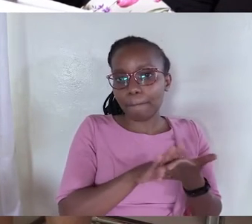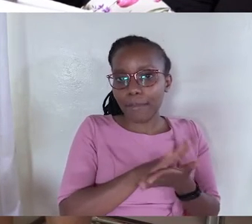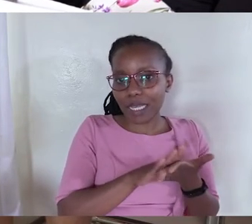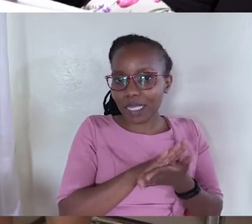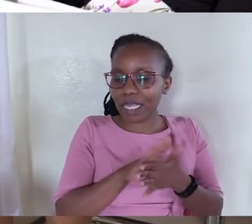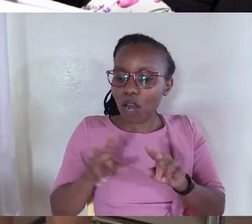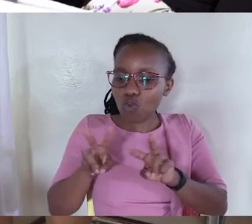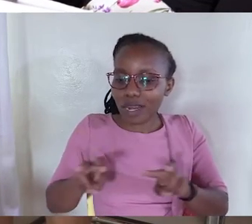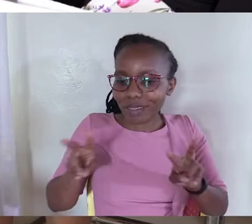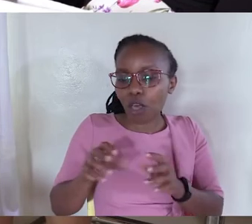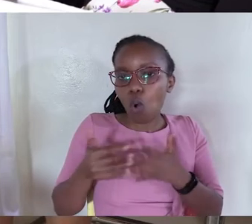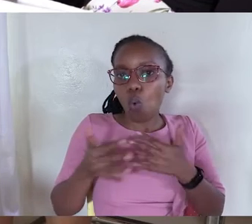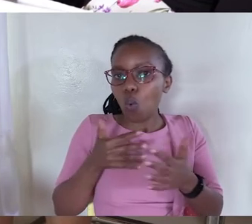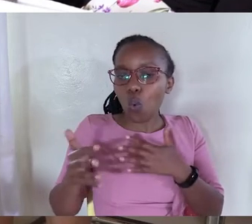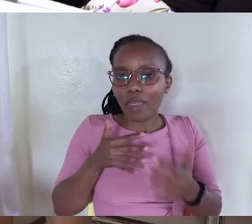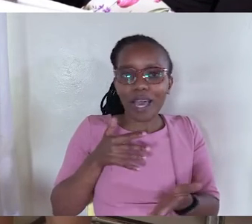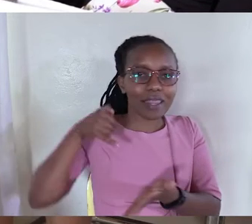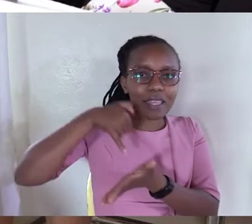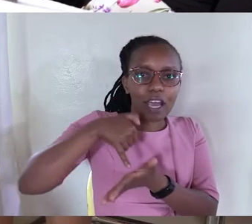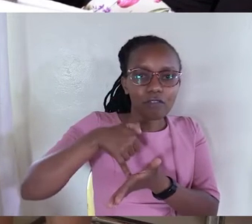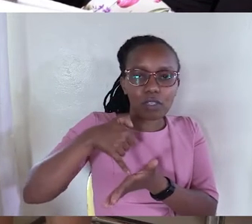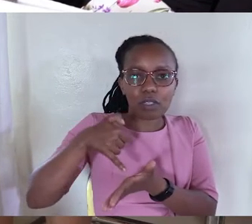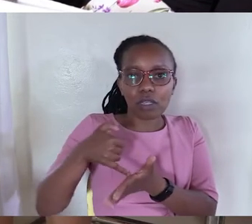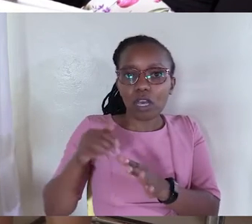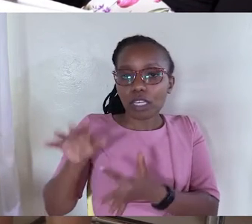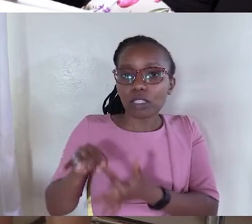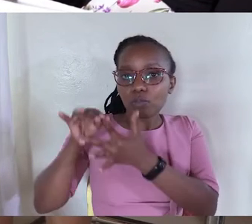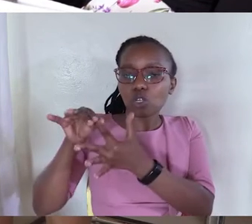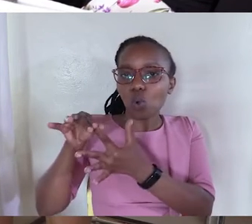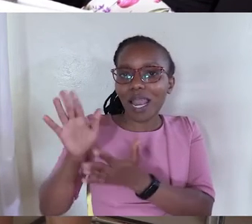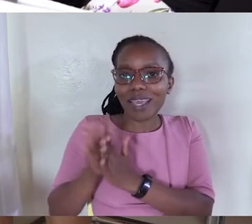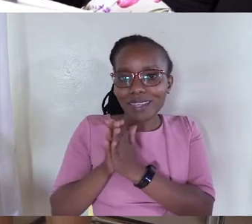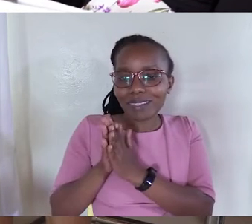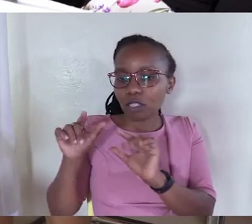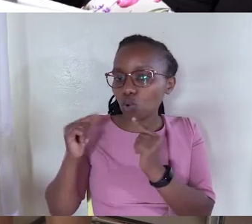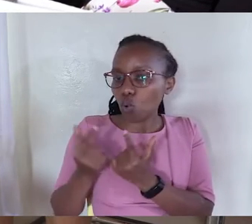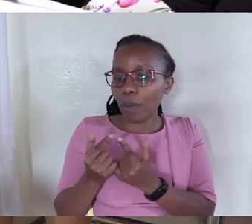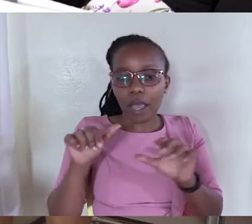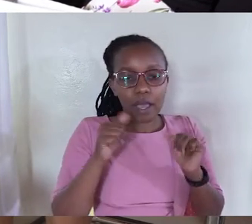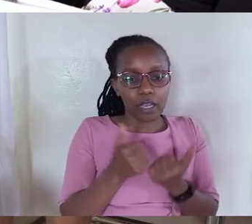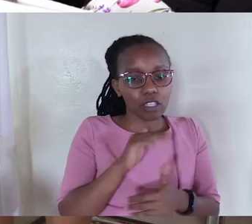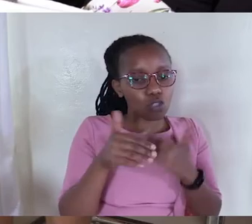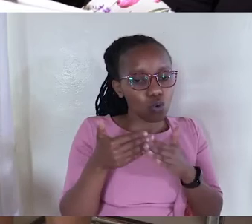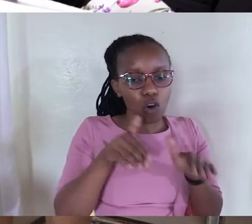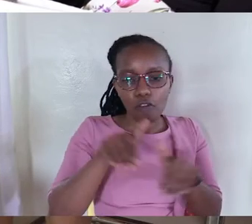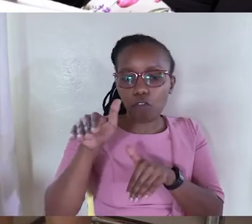whether they have included all the special interest groups. All agencies need to